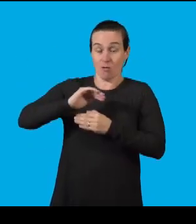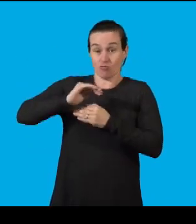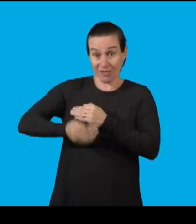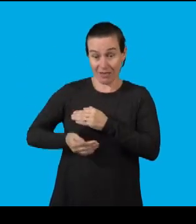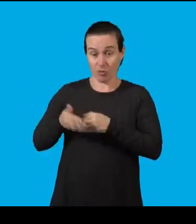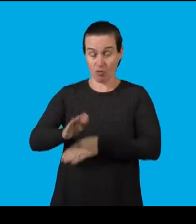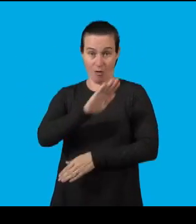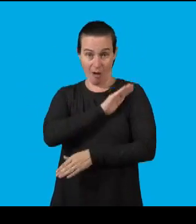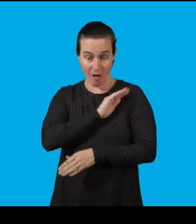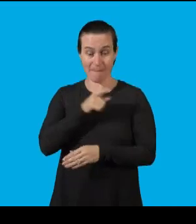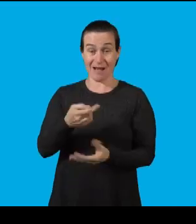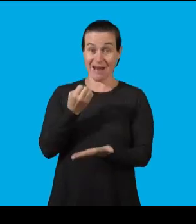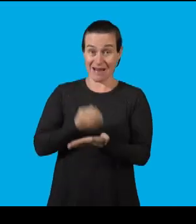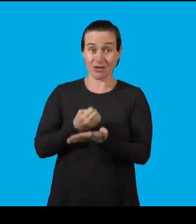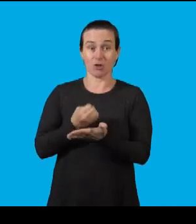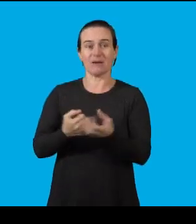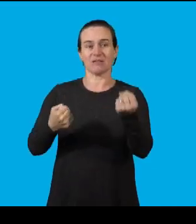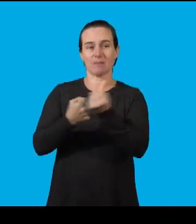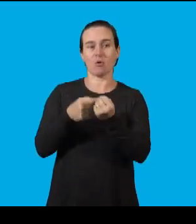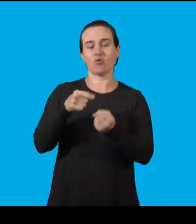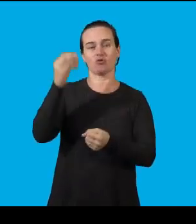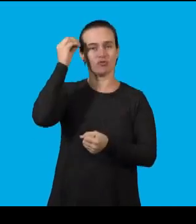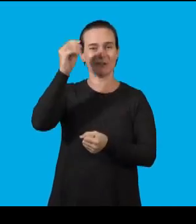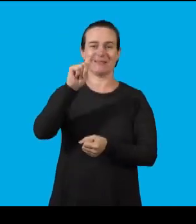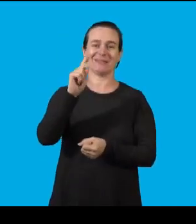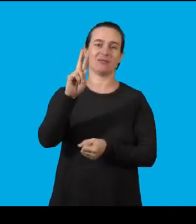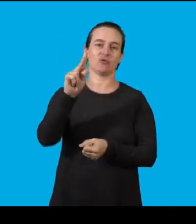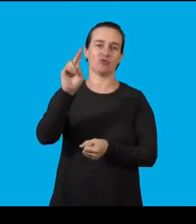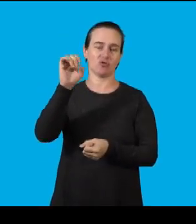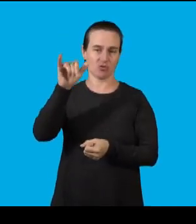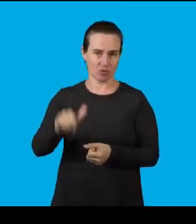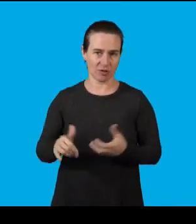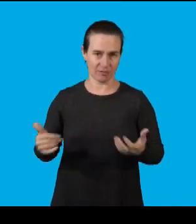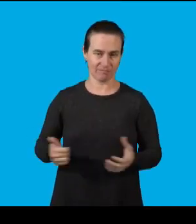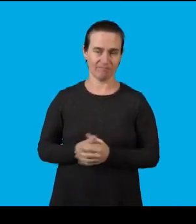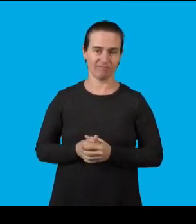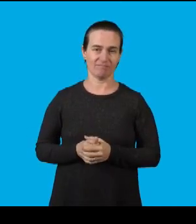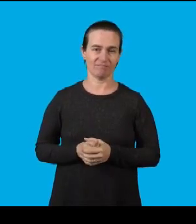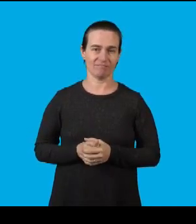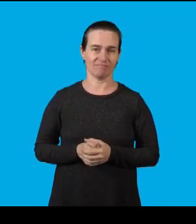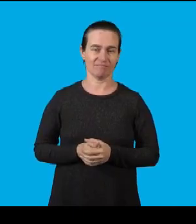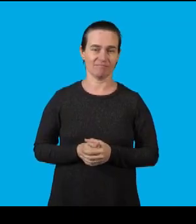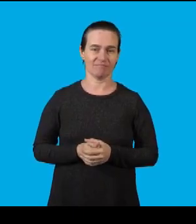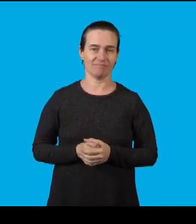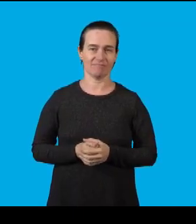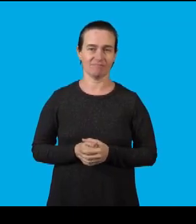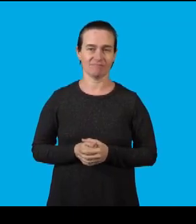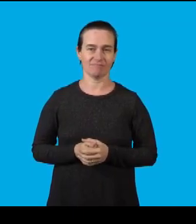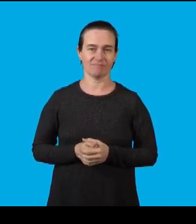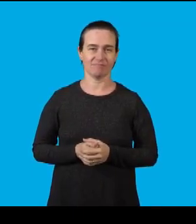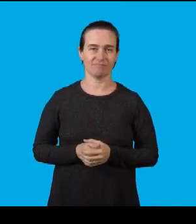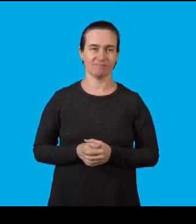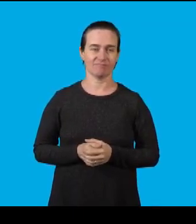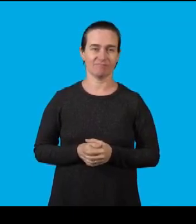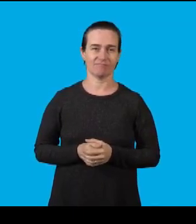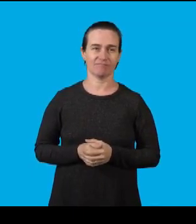to militarily and economically support their democratic and strategically located nations. So you can see